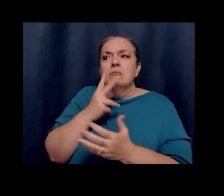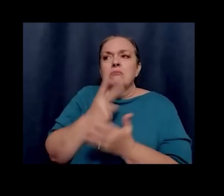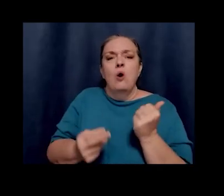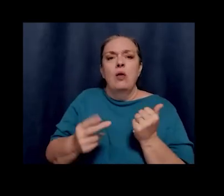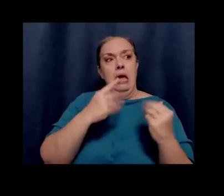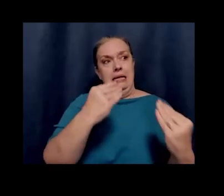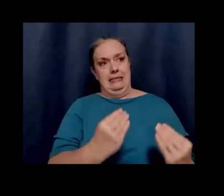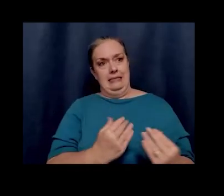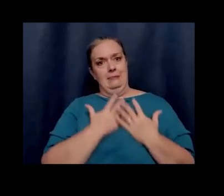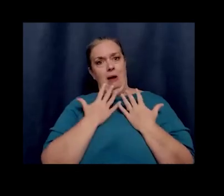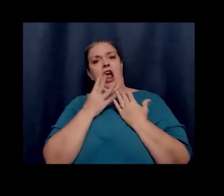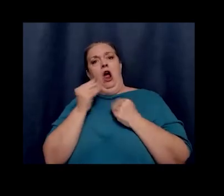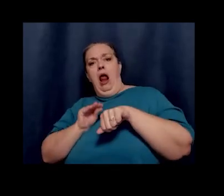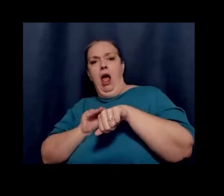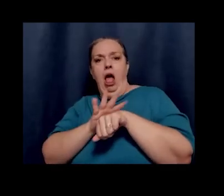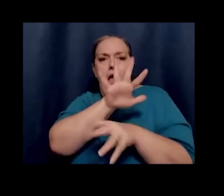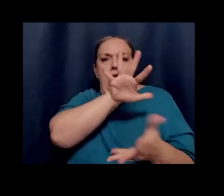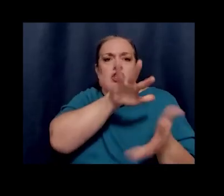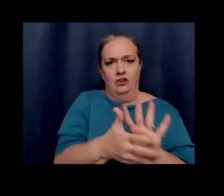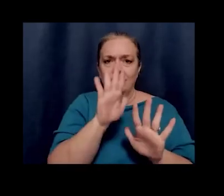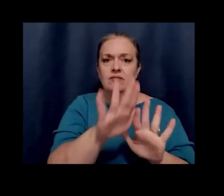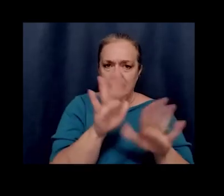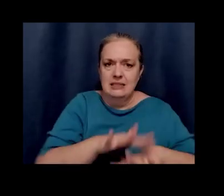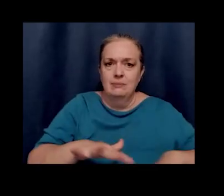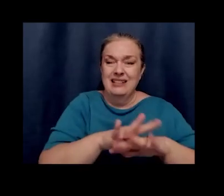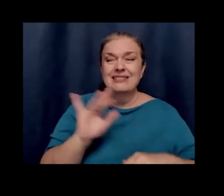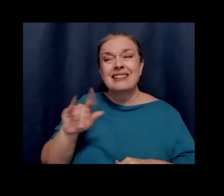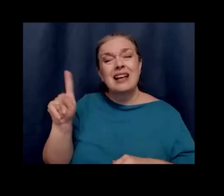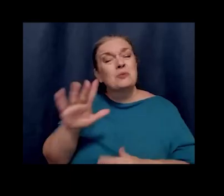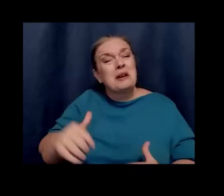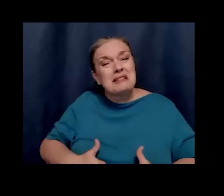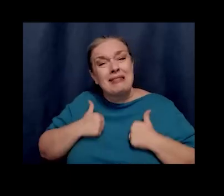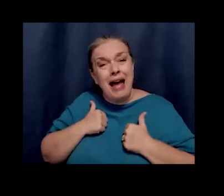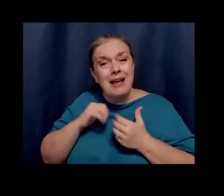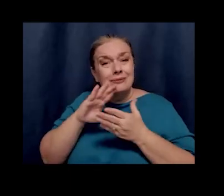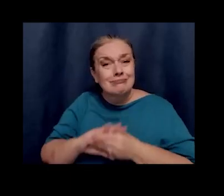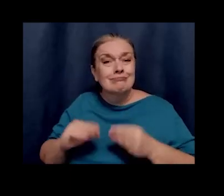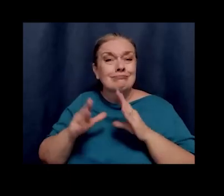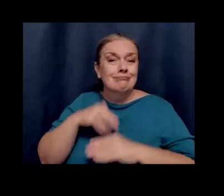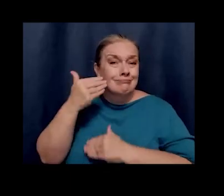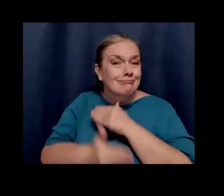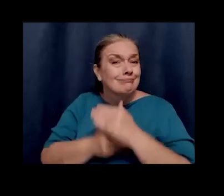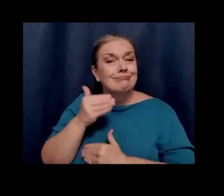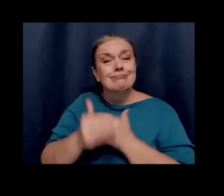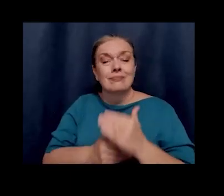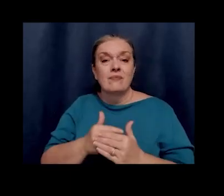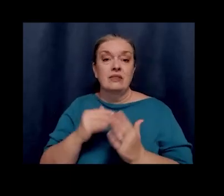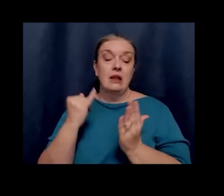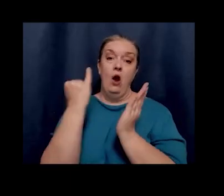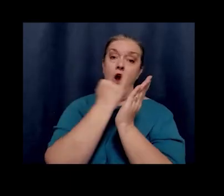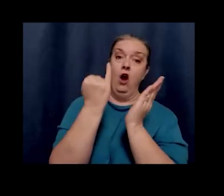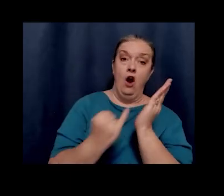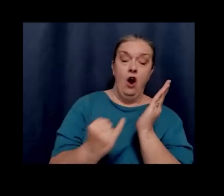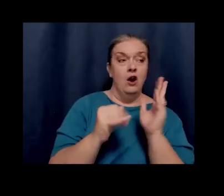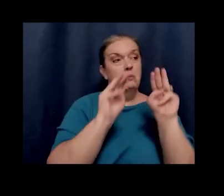them, in places where they lived out their life narratives. So if art in museums and galleries or a public